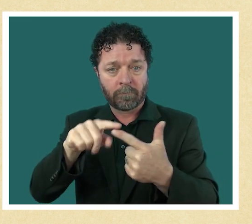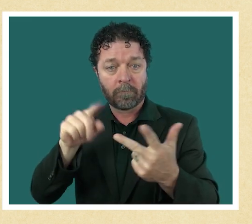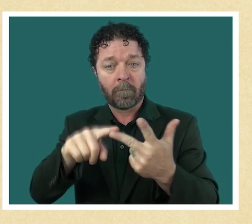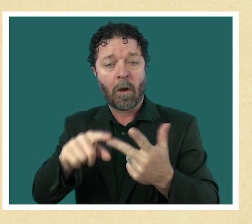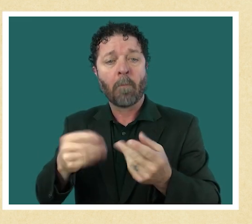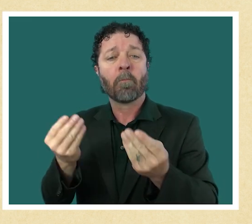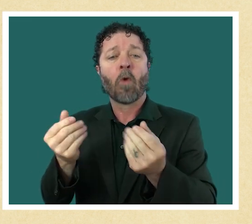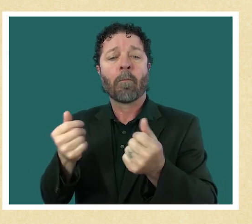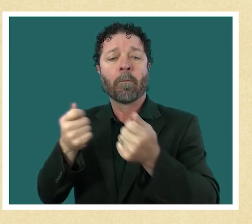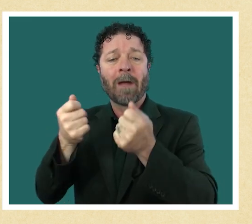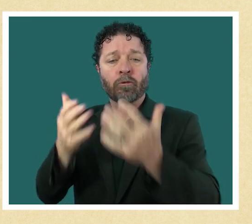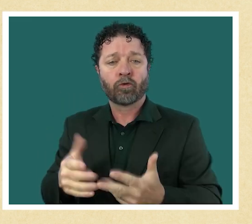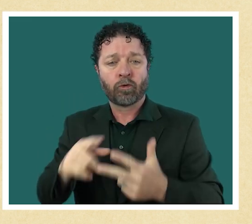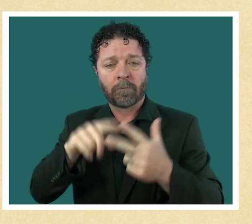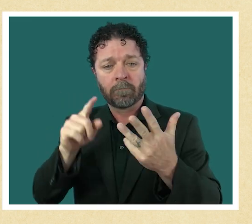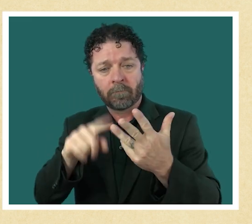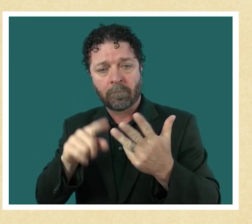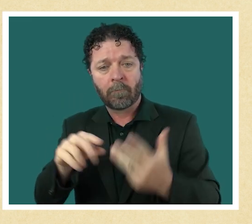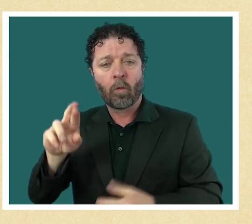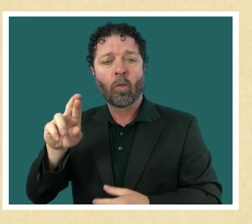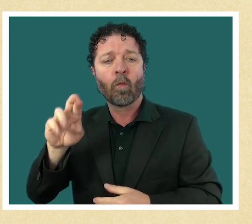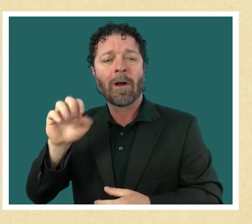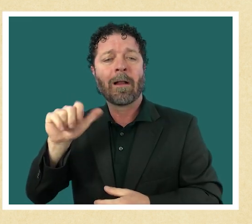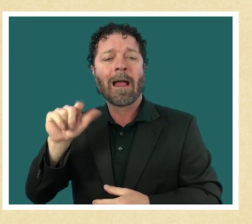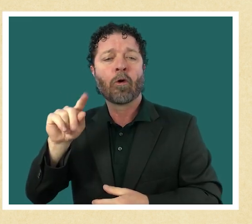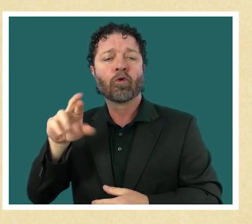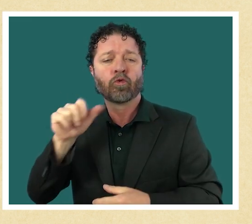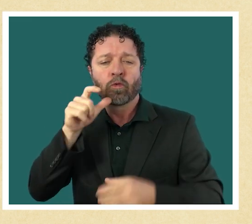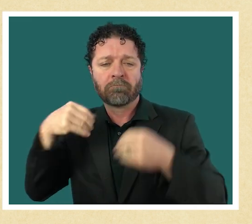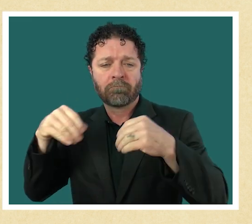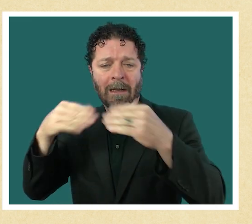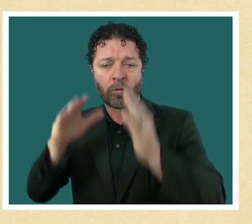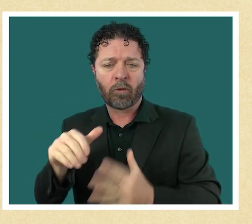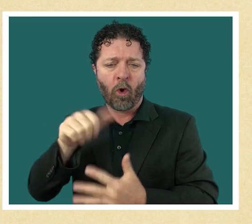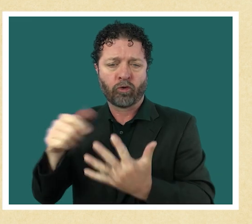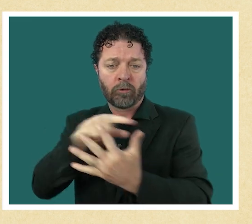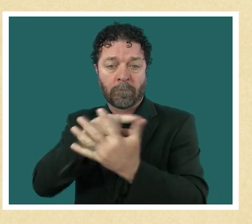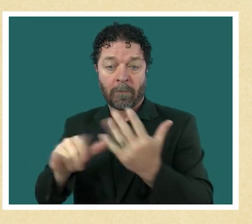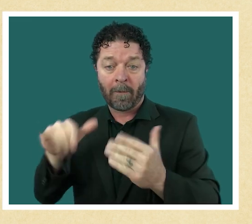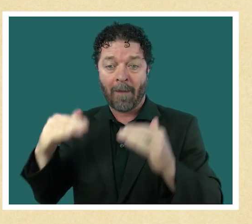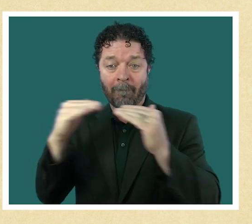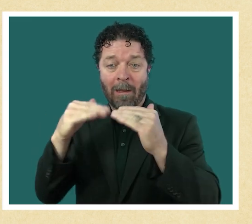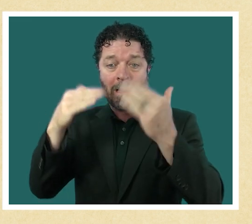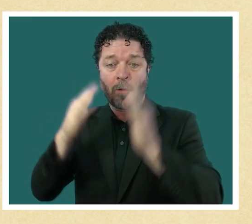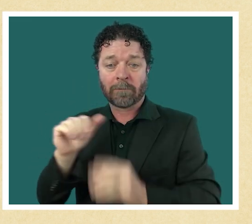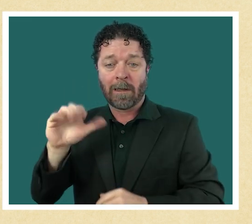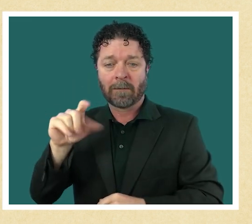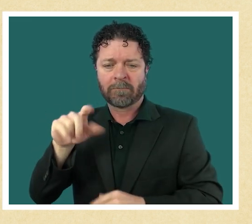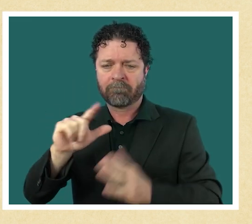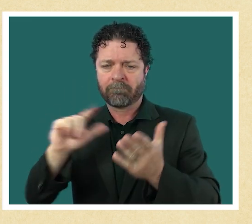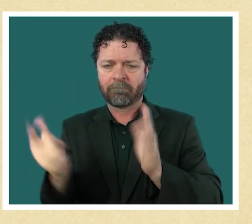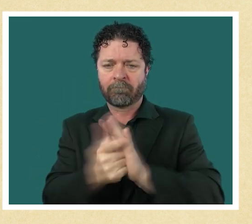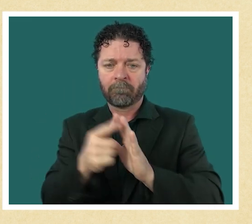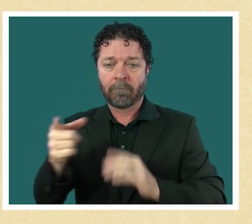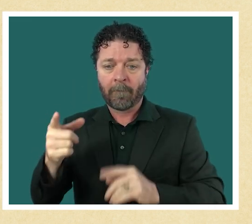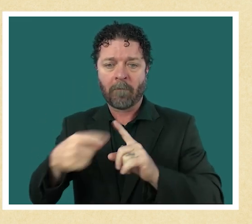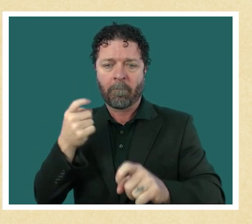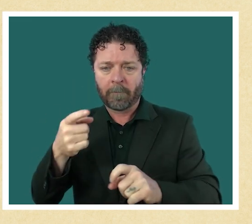managers, realtors, and others. The Fair Housing Act prohibits a housing provider from